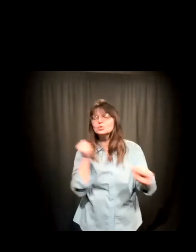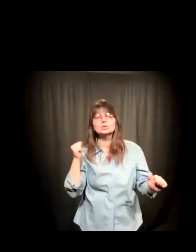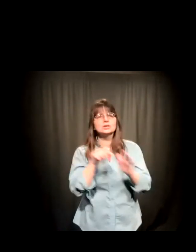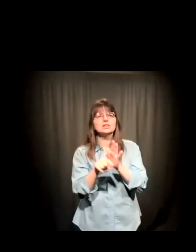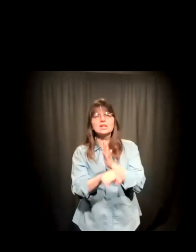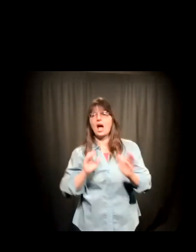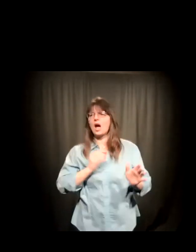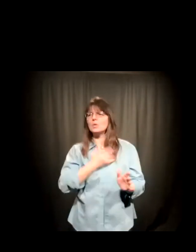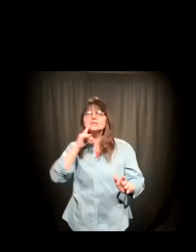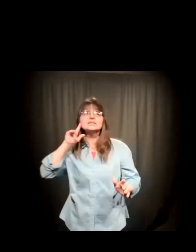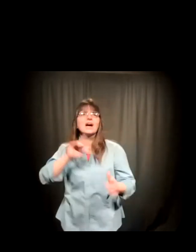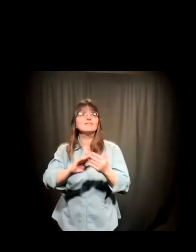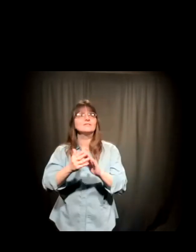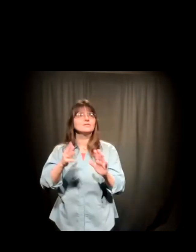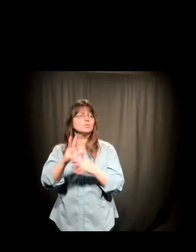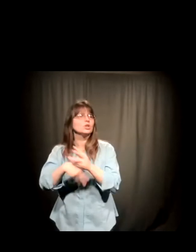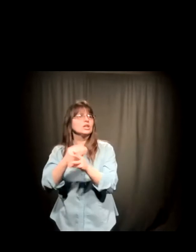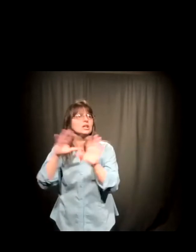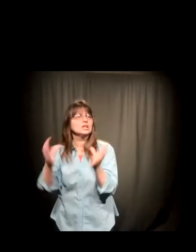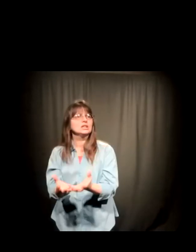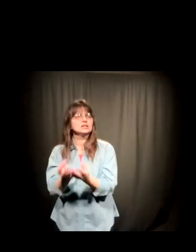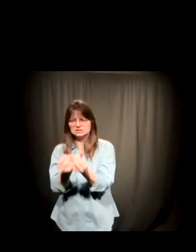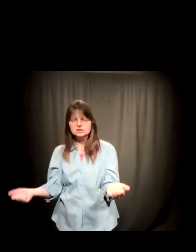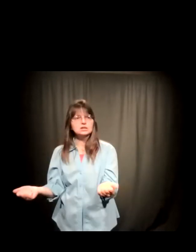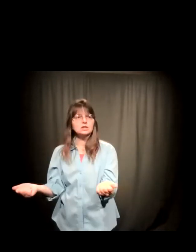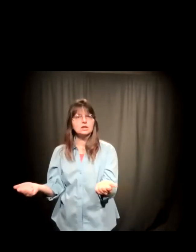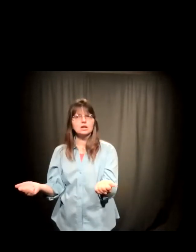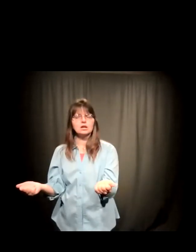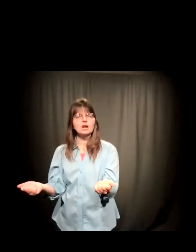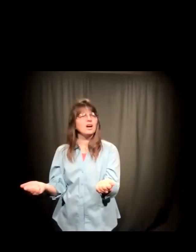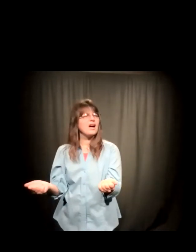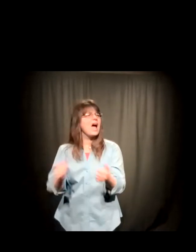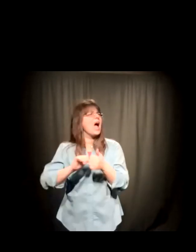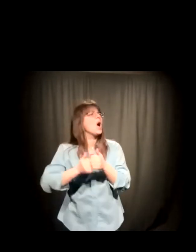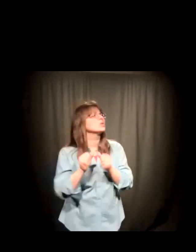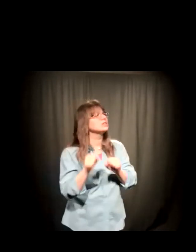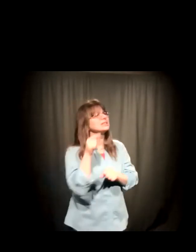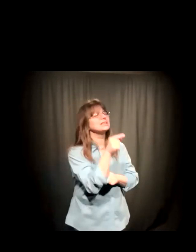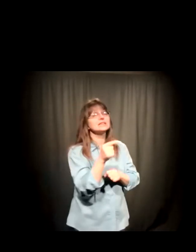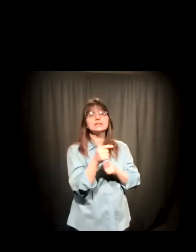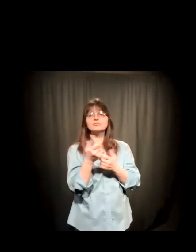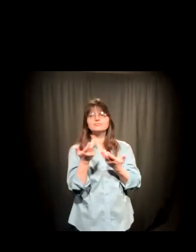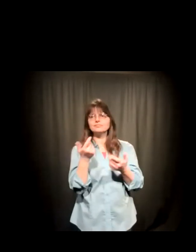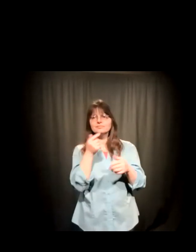arrive at that idea, and even less could I understand how he could get away with it.